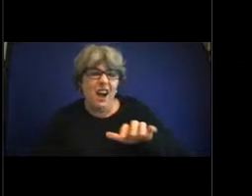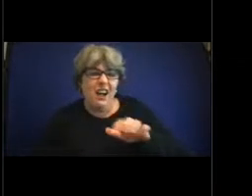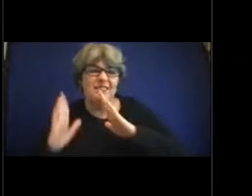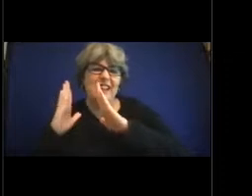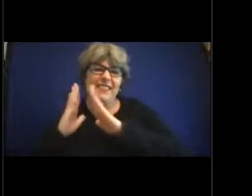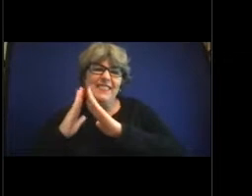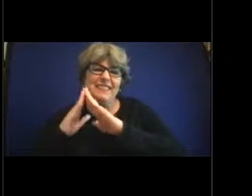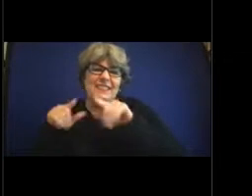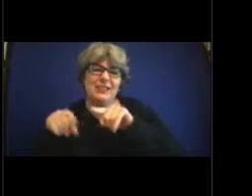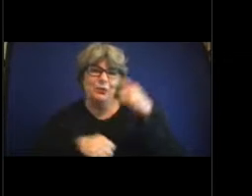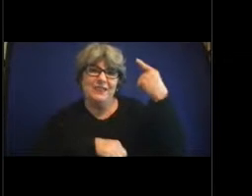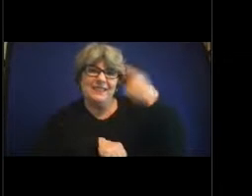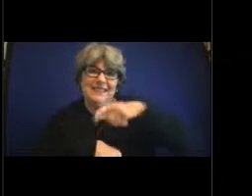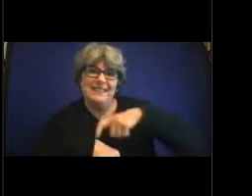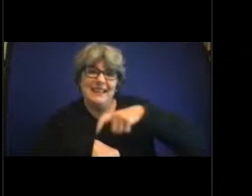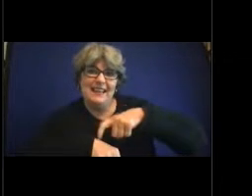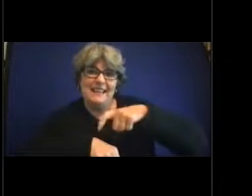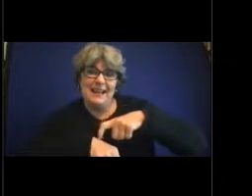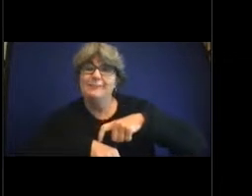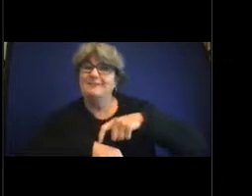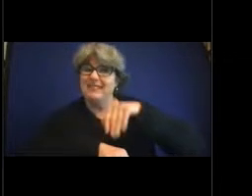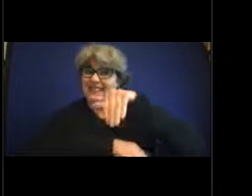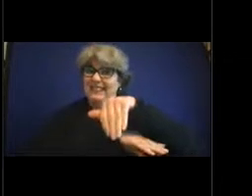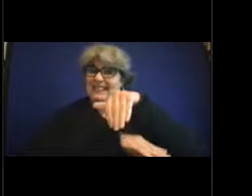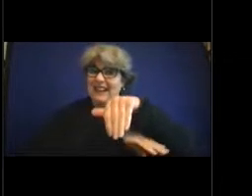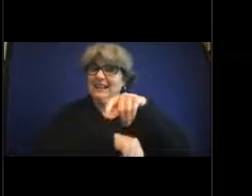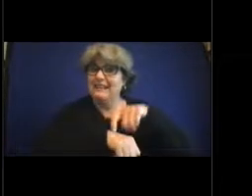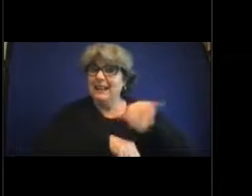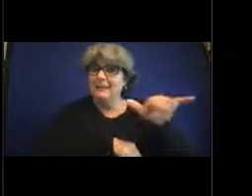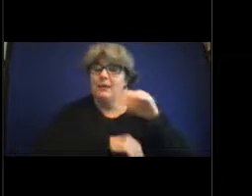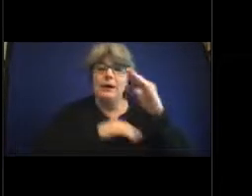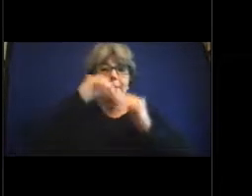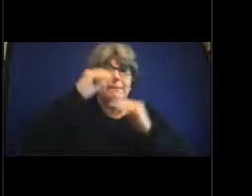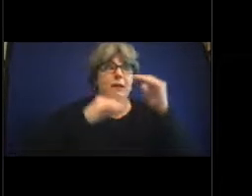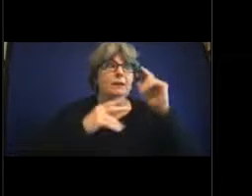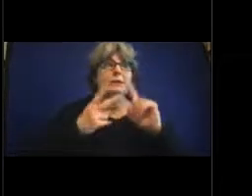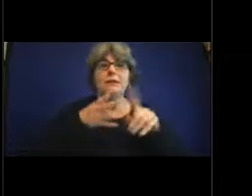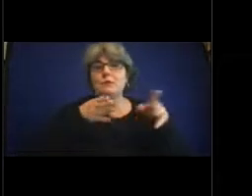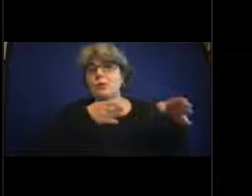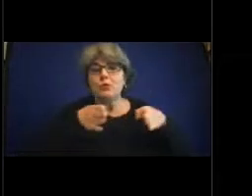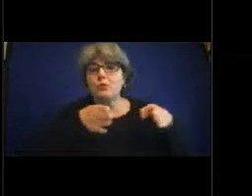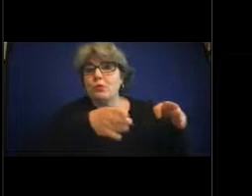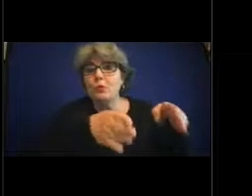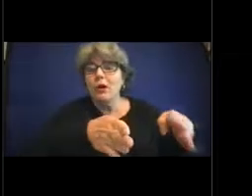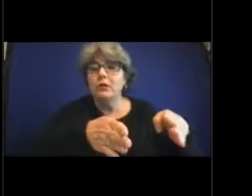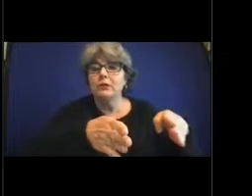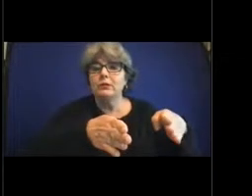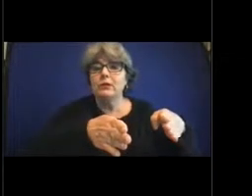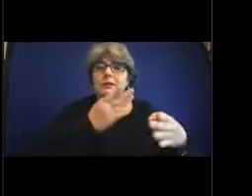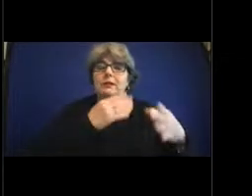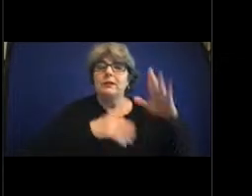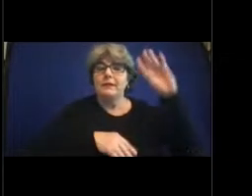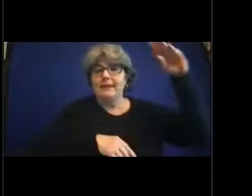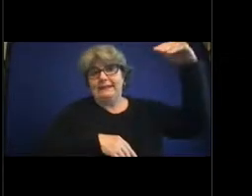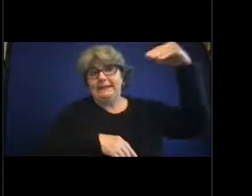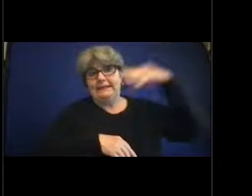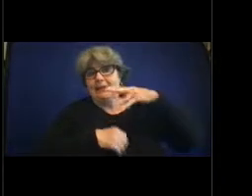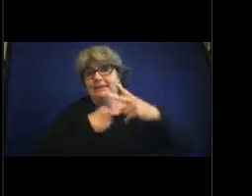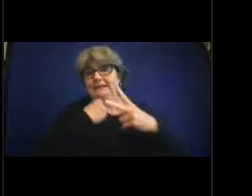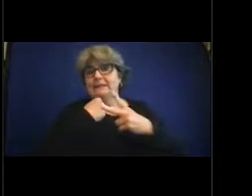during the daytime and especially at nighttime, because all the buildings and the roads really hold on to that sun's energy